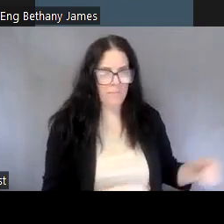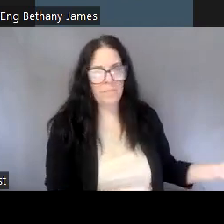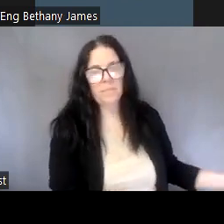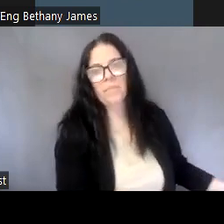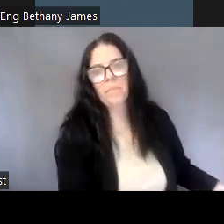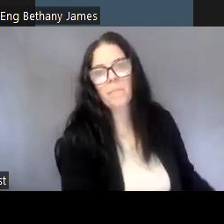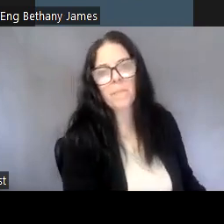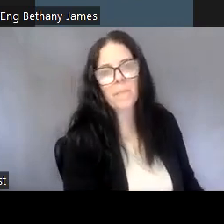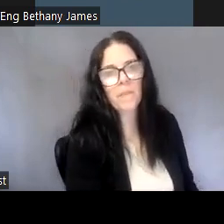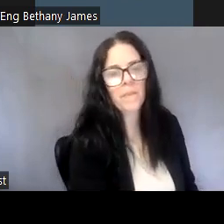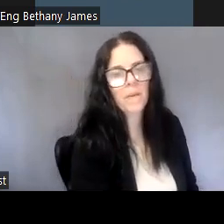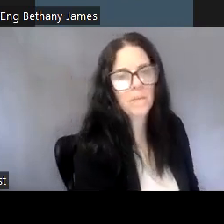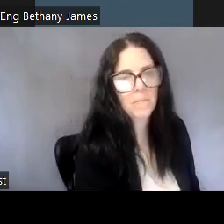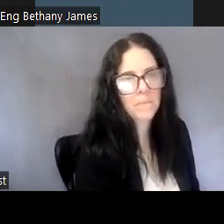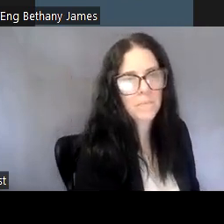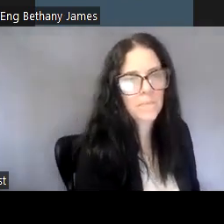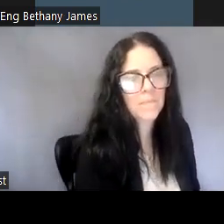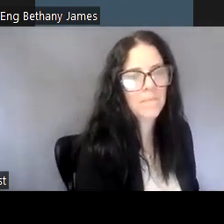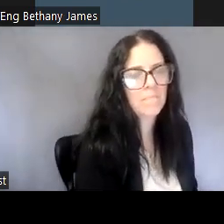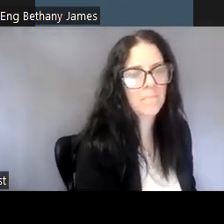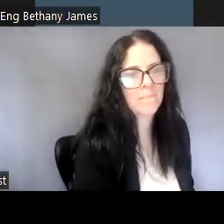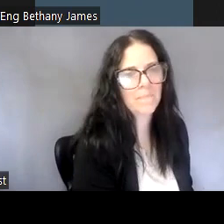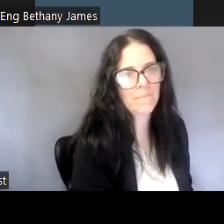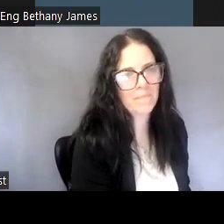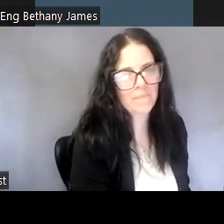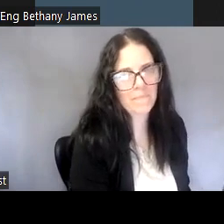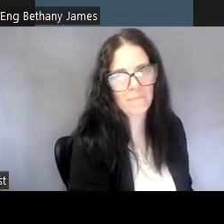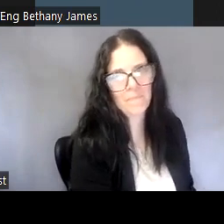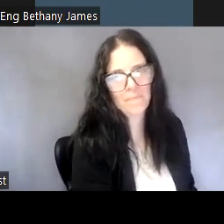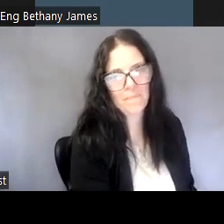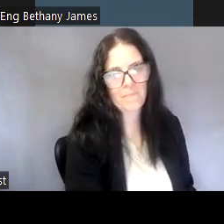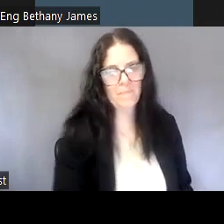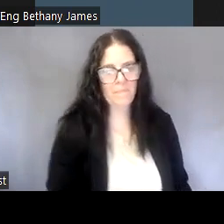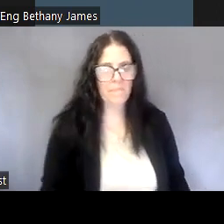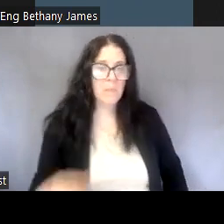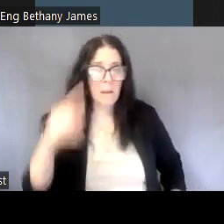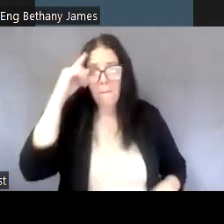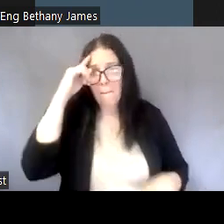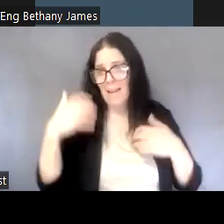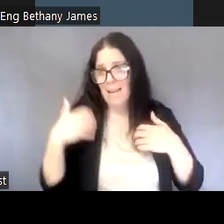Mental health obviously has gained a lot of, people